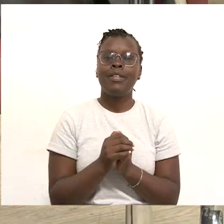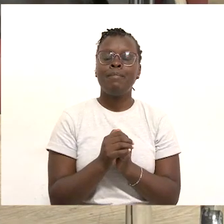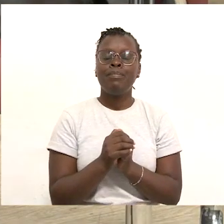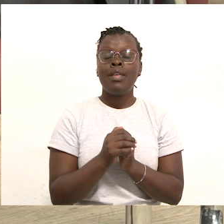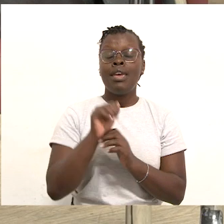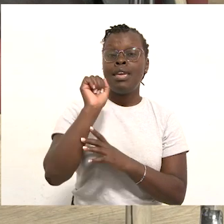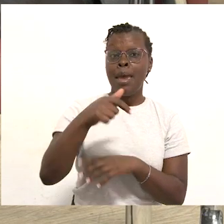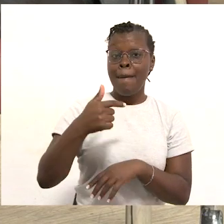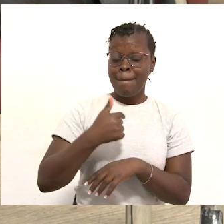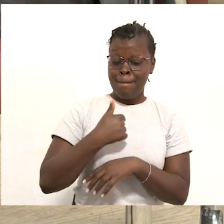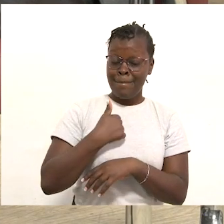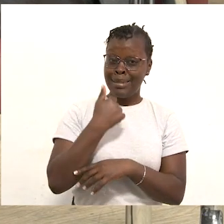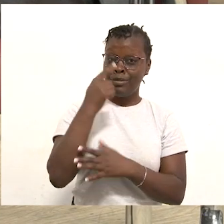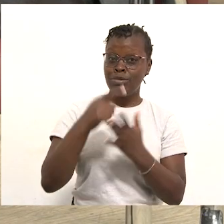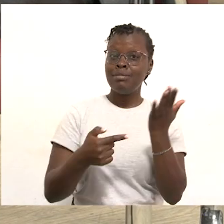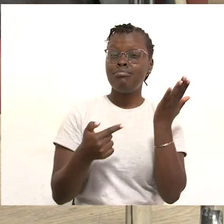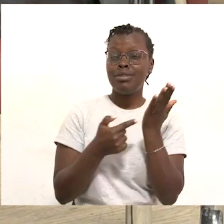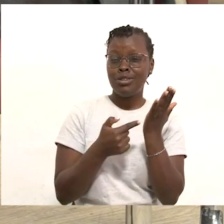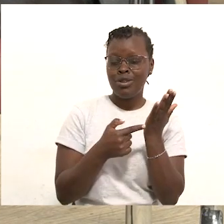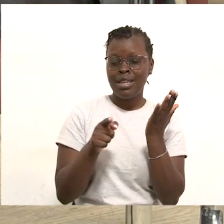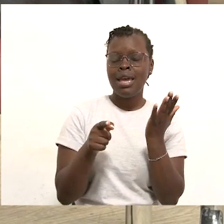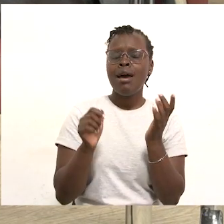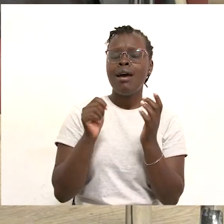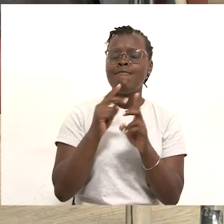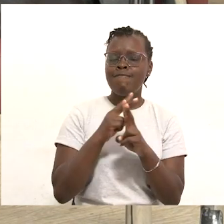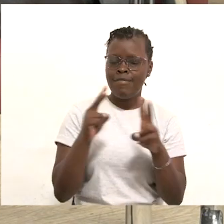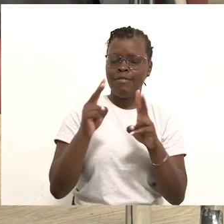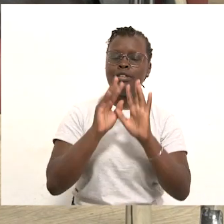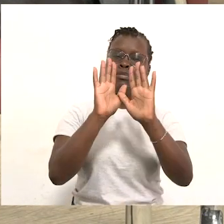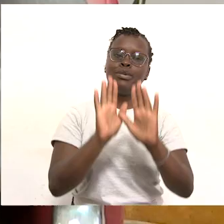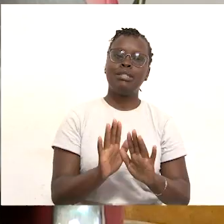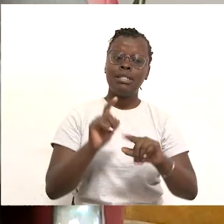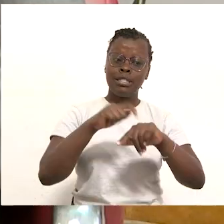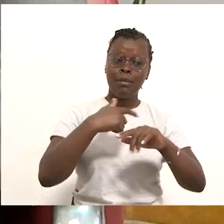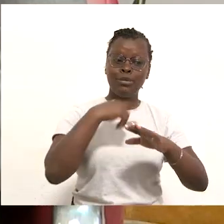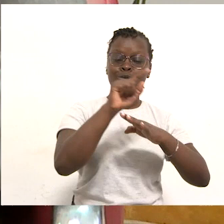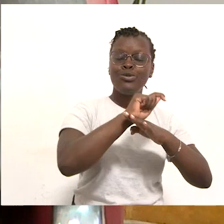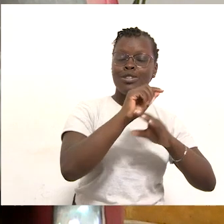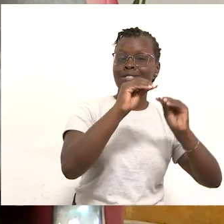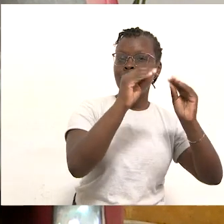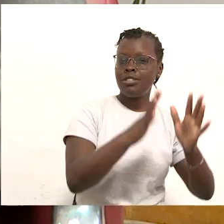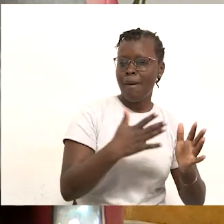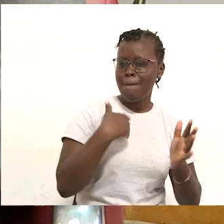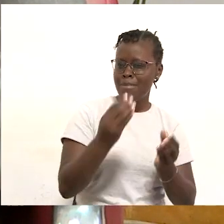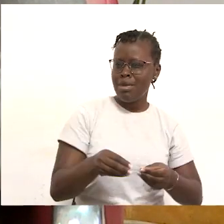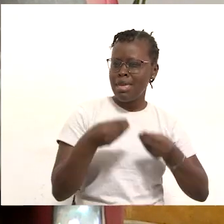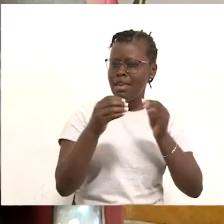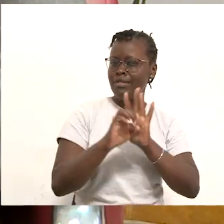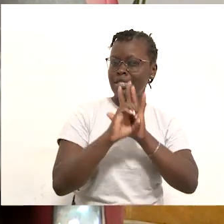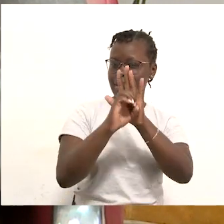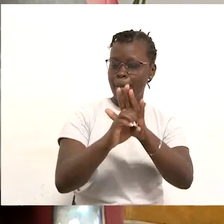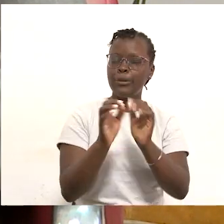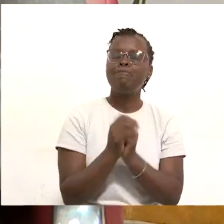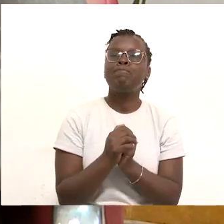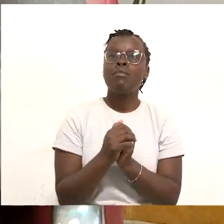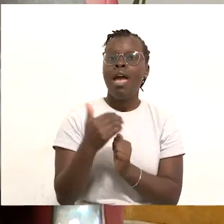Yeah, I'll say technology comes in handy when it comes to teacher training. I'll give a case scenario.